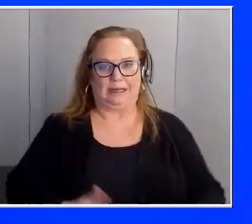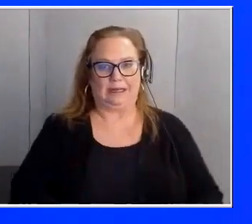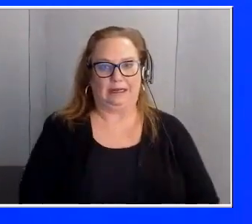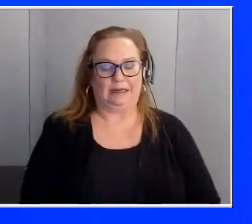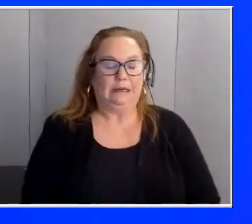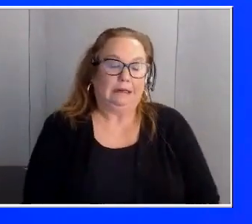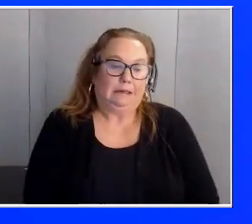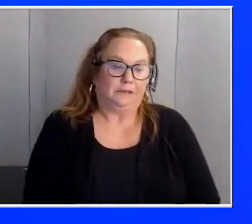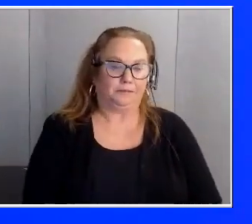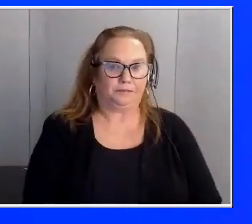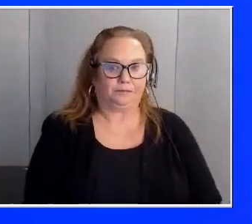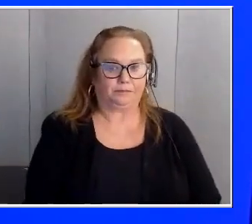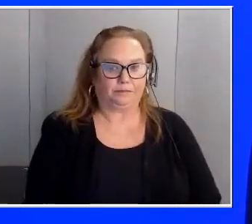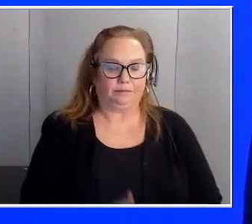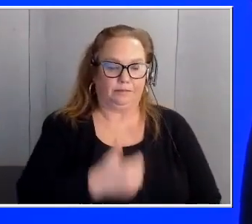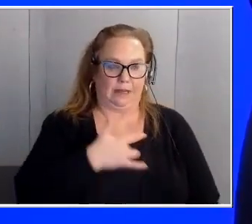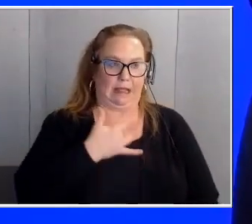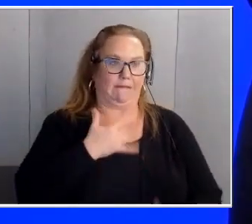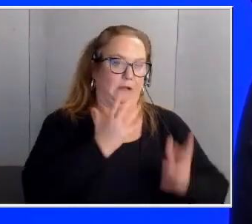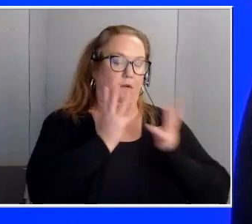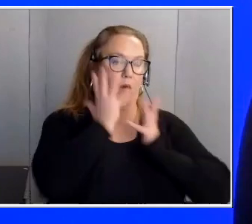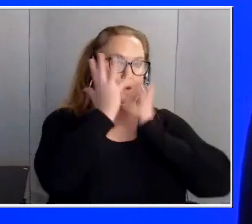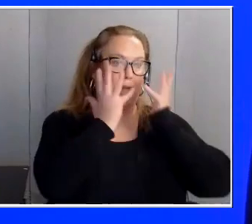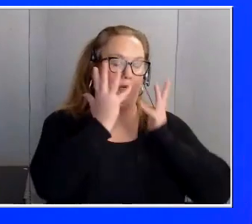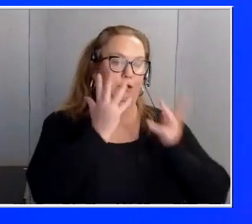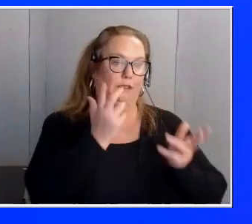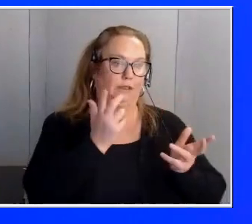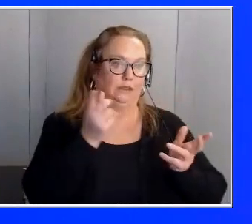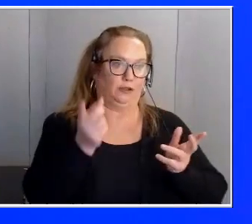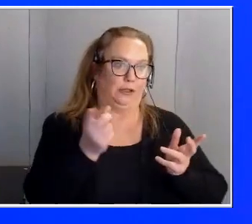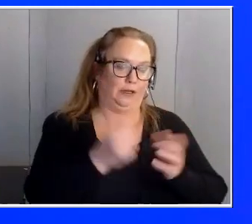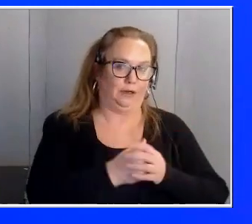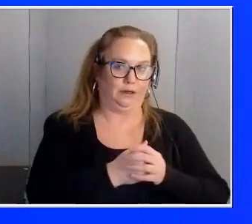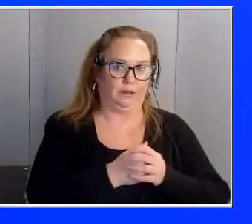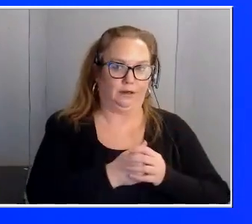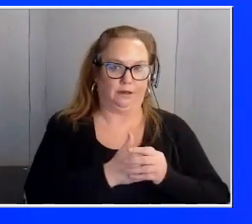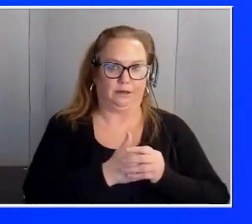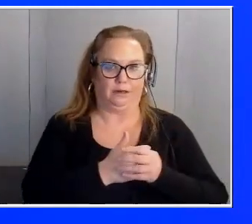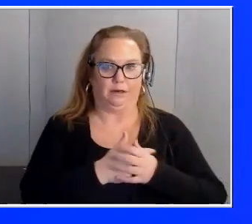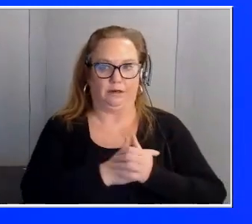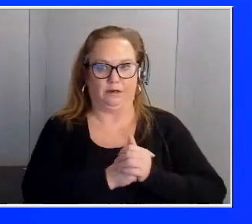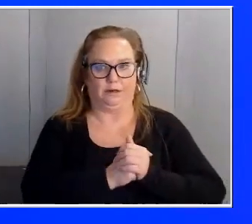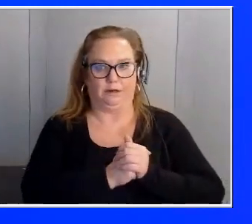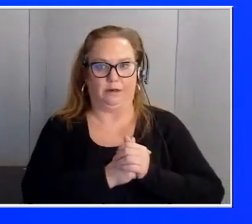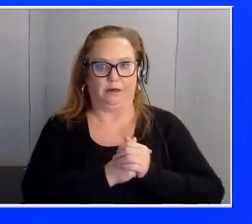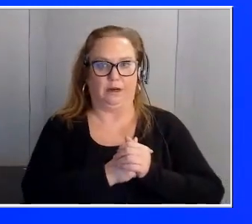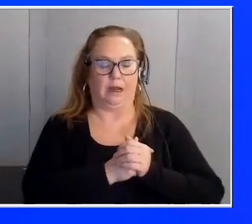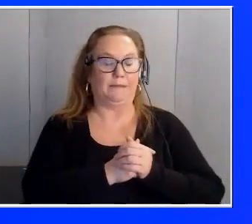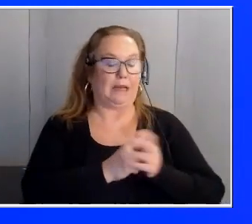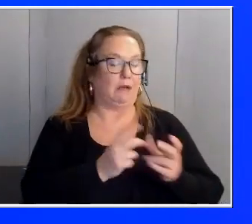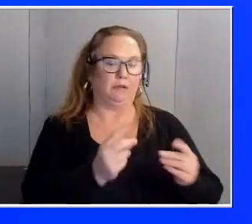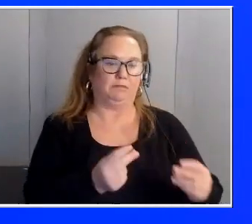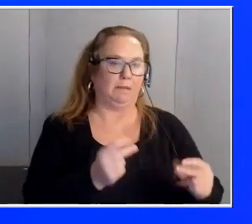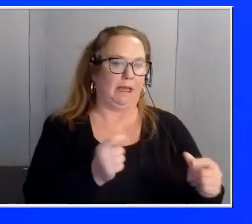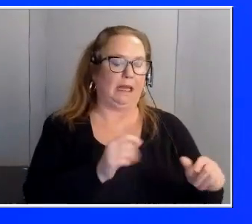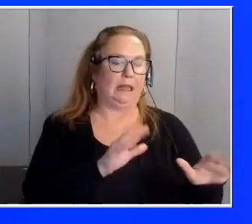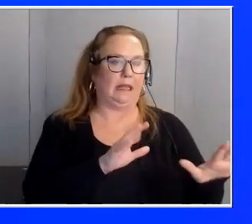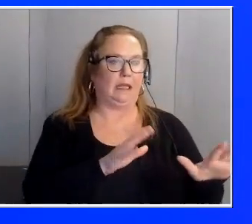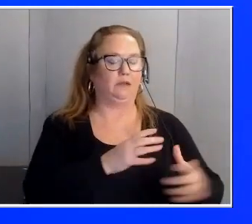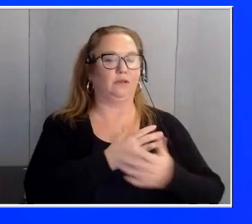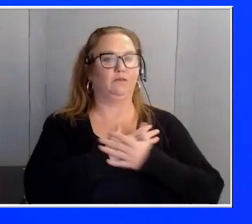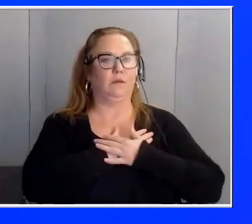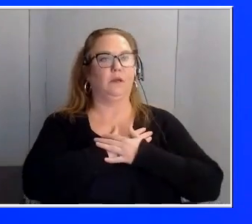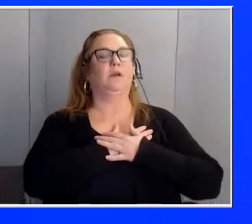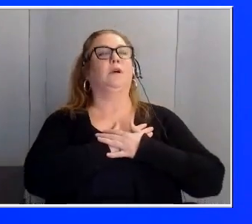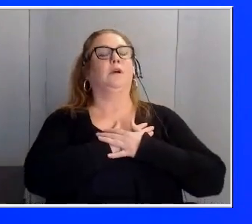But I think I felt more embarrassed than she did, and because I immediately was relaxed, because